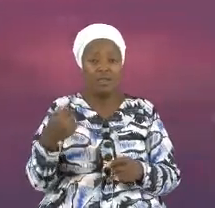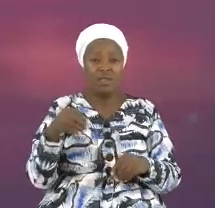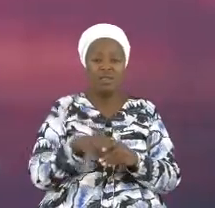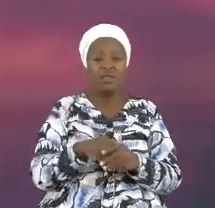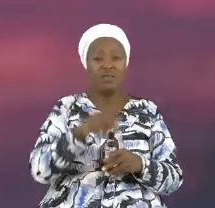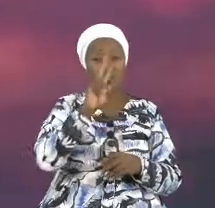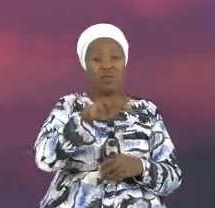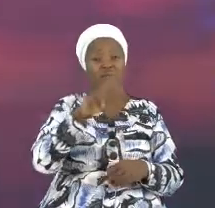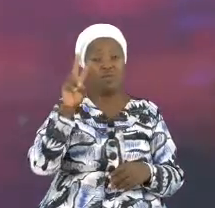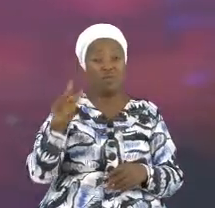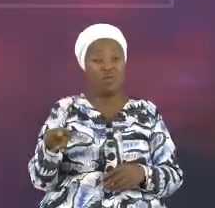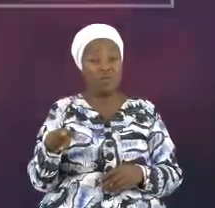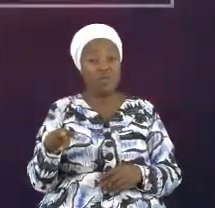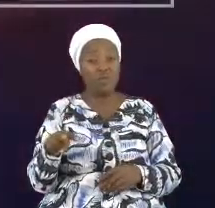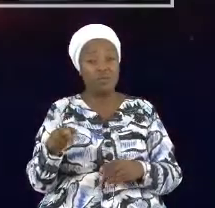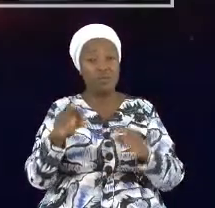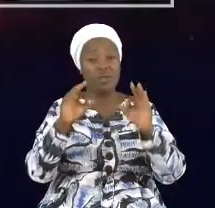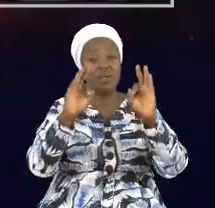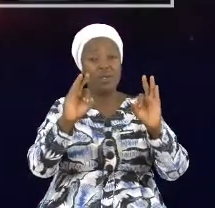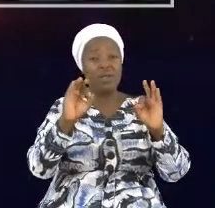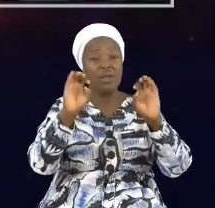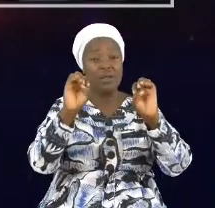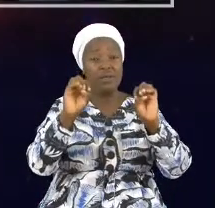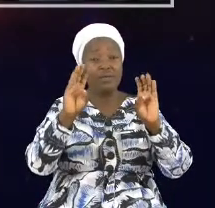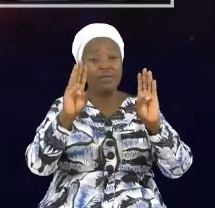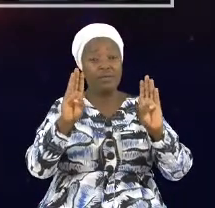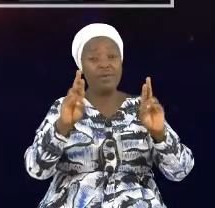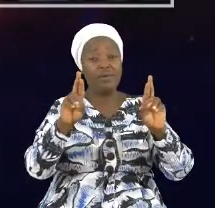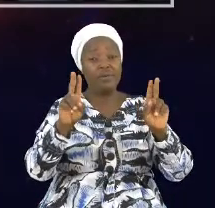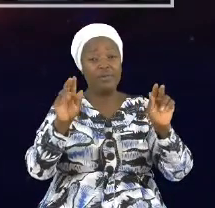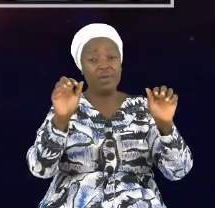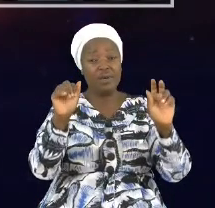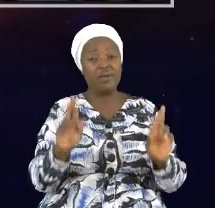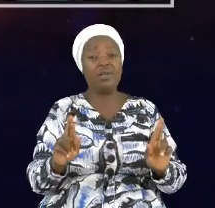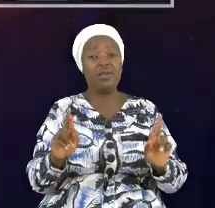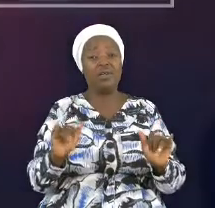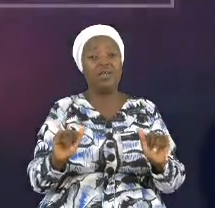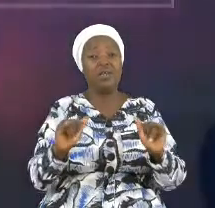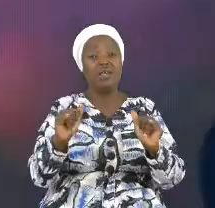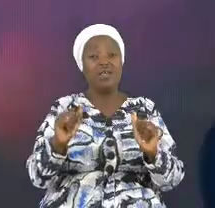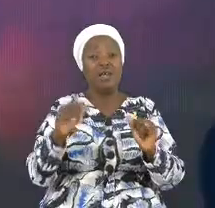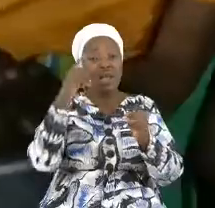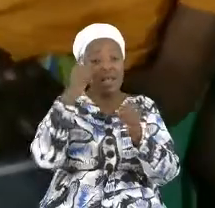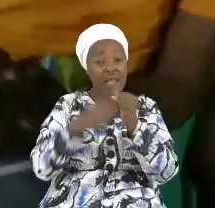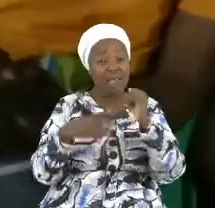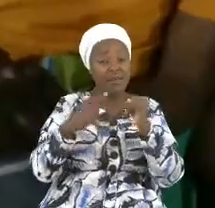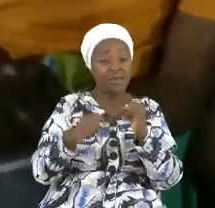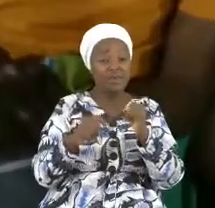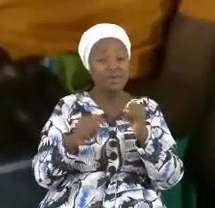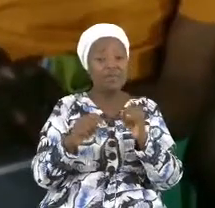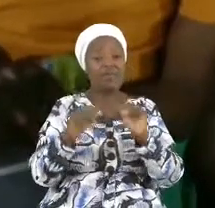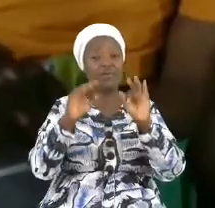2022, February, end of February. Where did you hear I went?